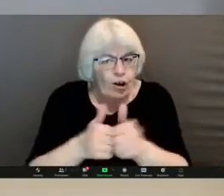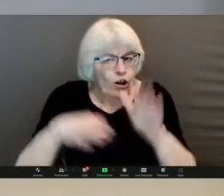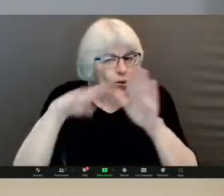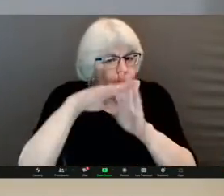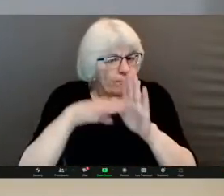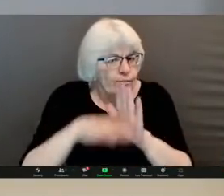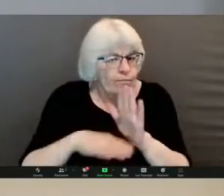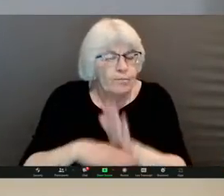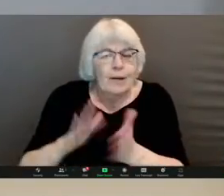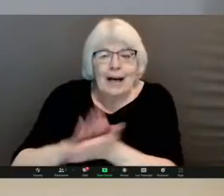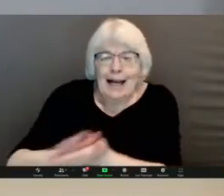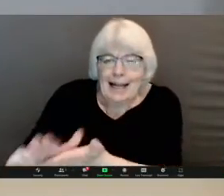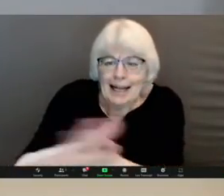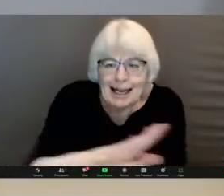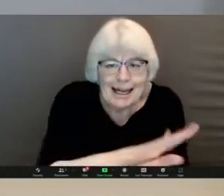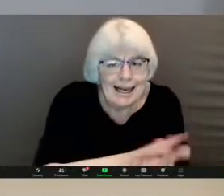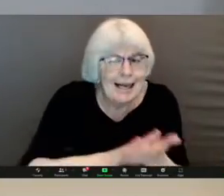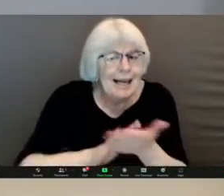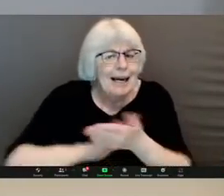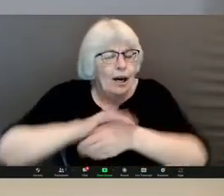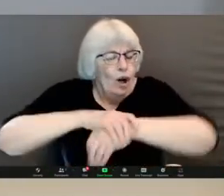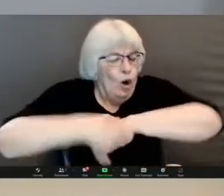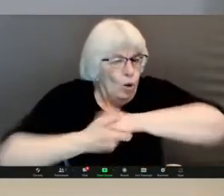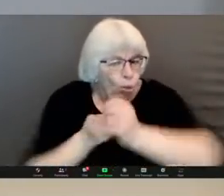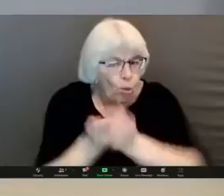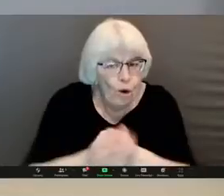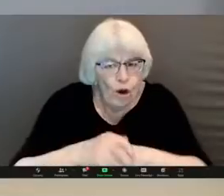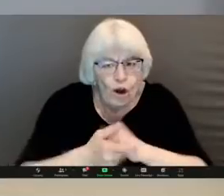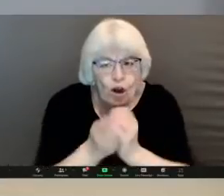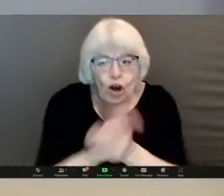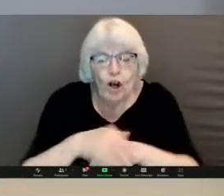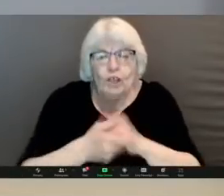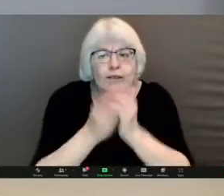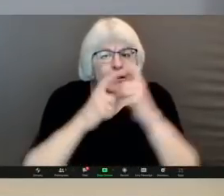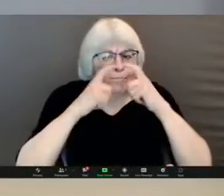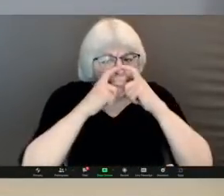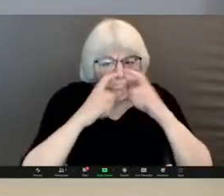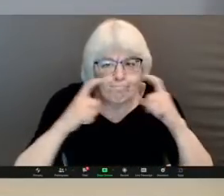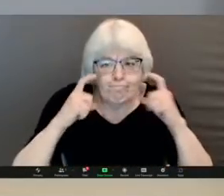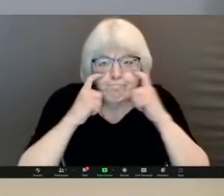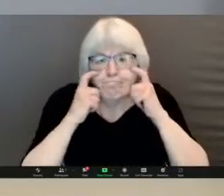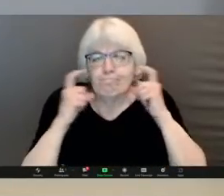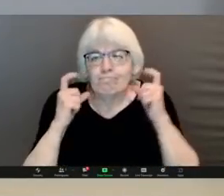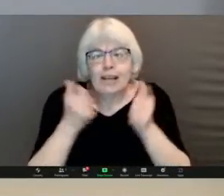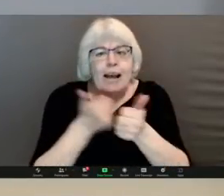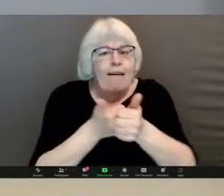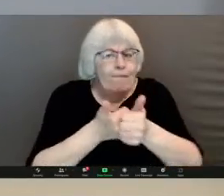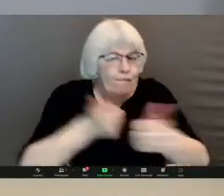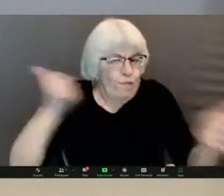public places, limiting close contacts, and staying home when sick continue to be basic core measures we should be